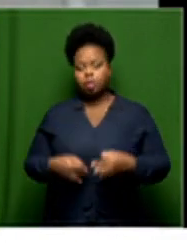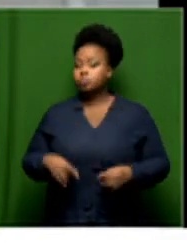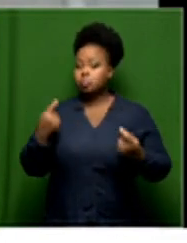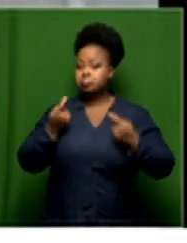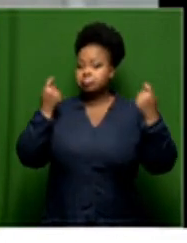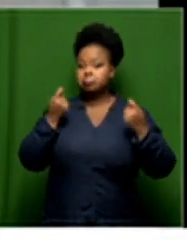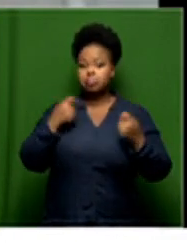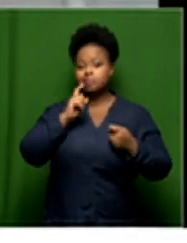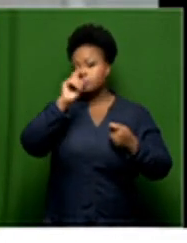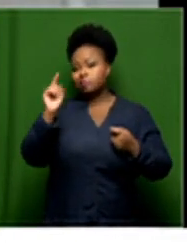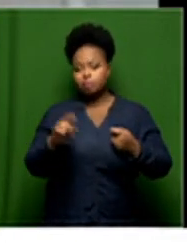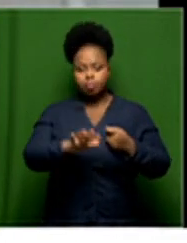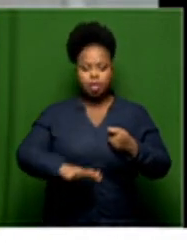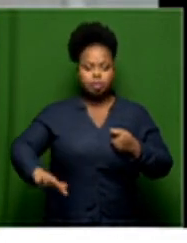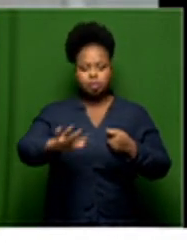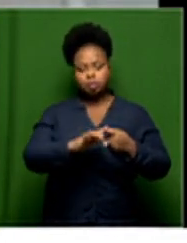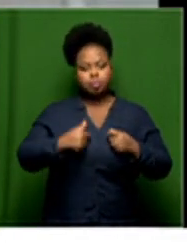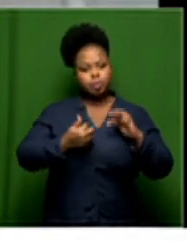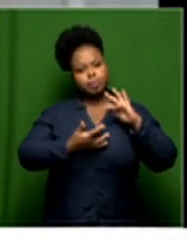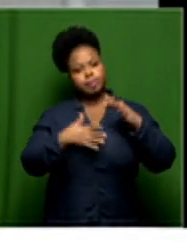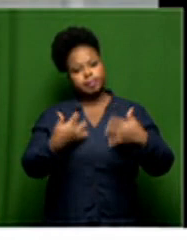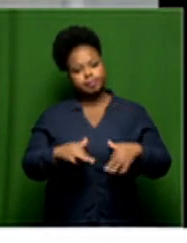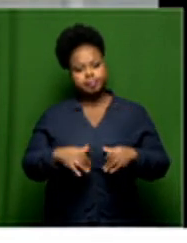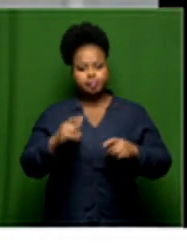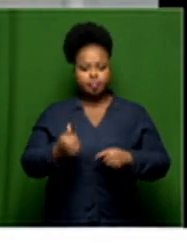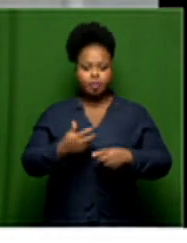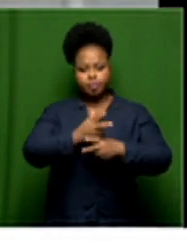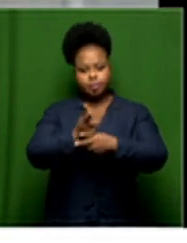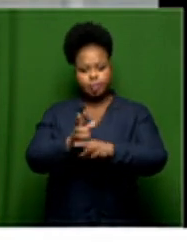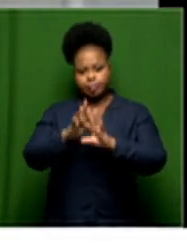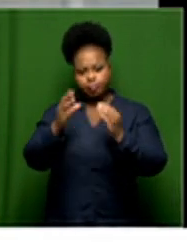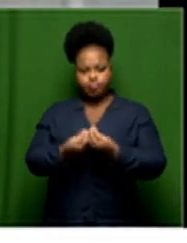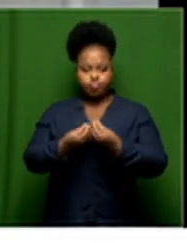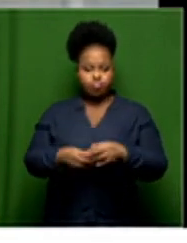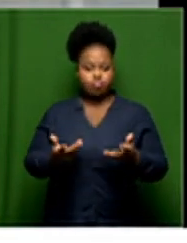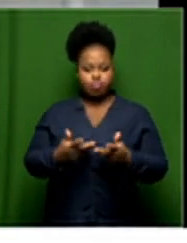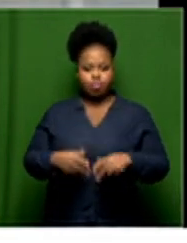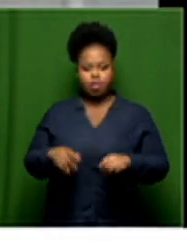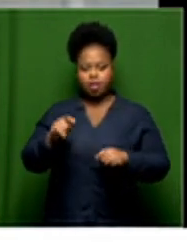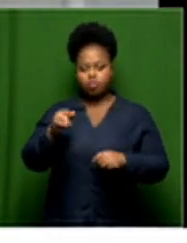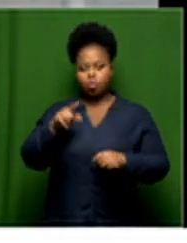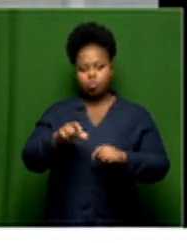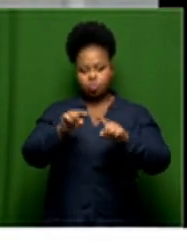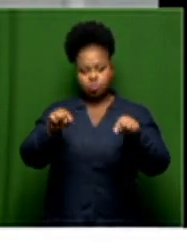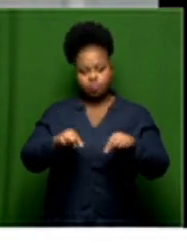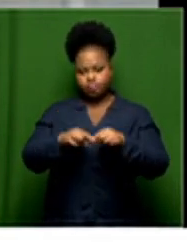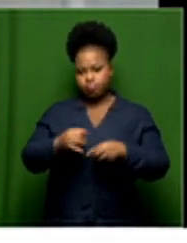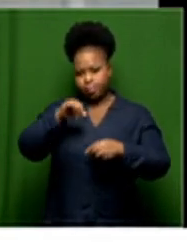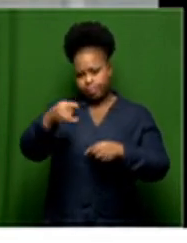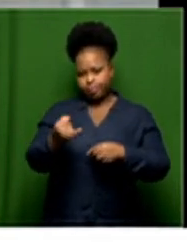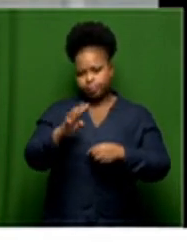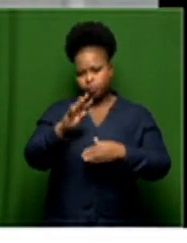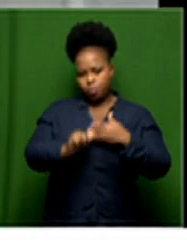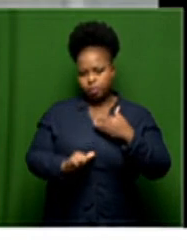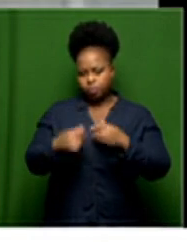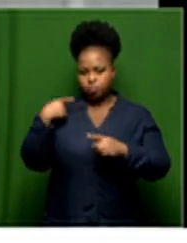been to and the places that inspire me. And then we shot the entire thing in our test kitchen in Athol Square in Johannesburg. So it took 4 months